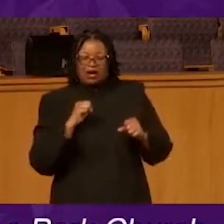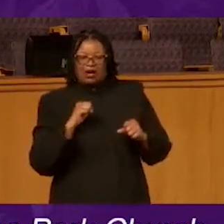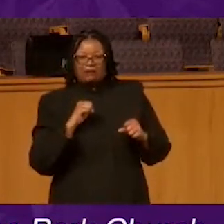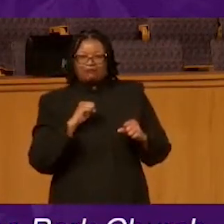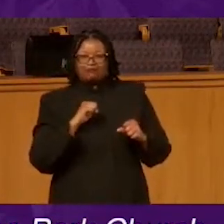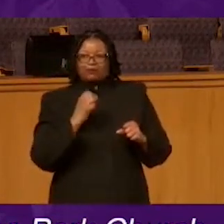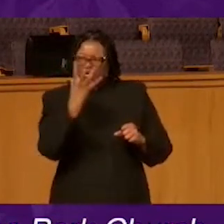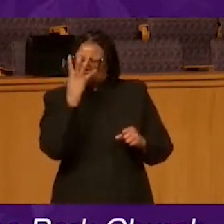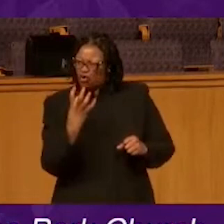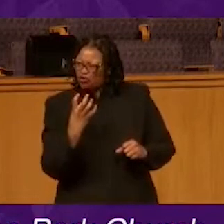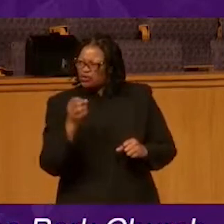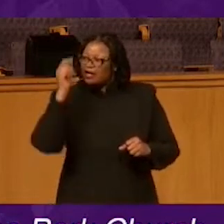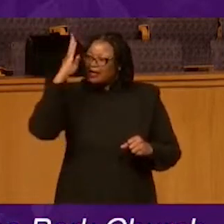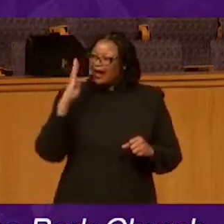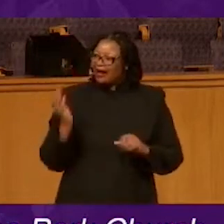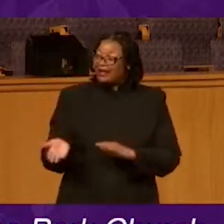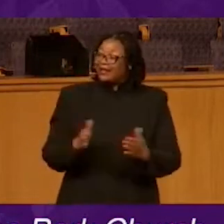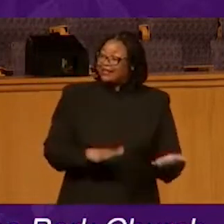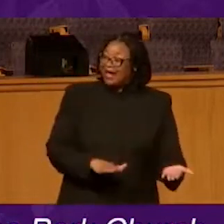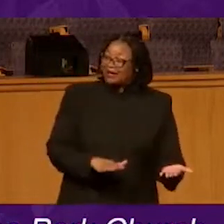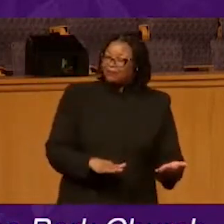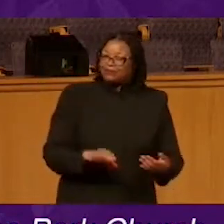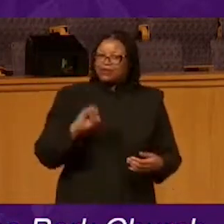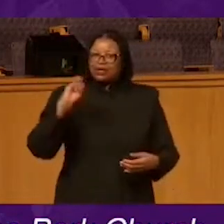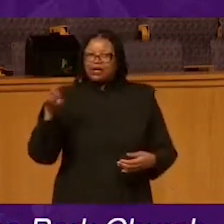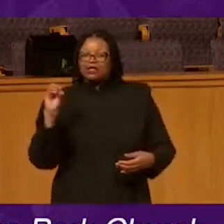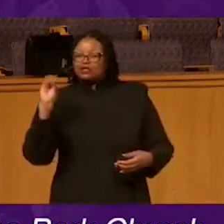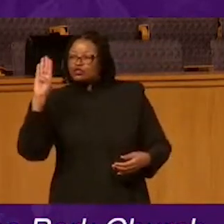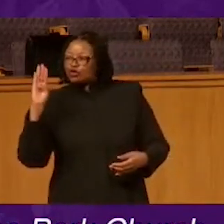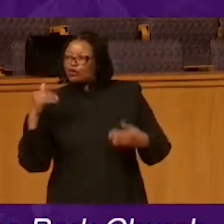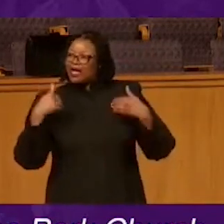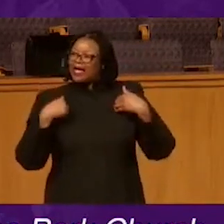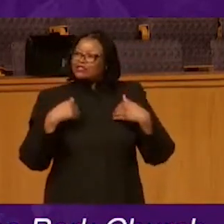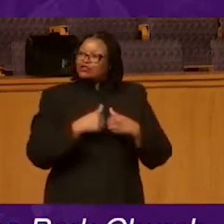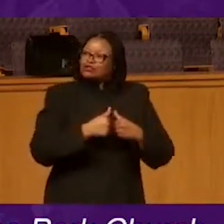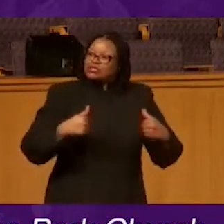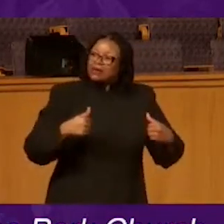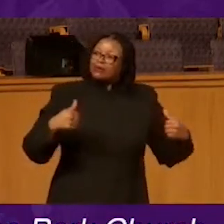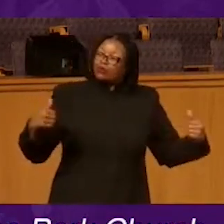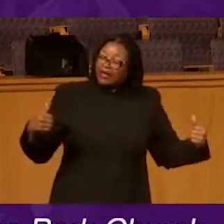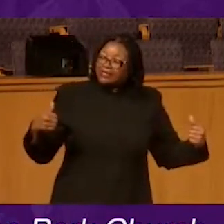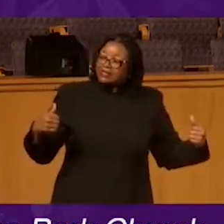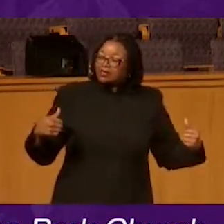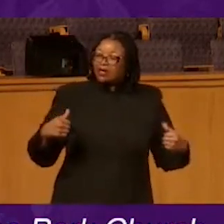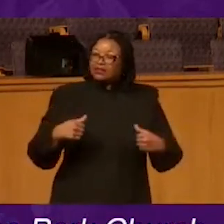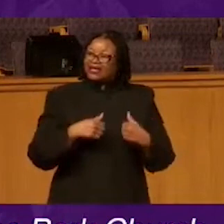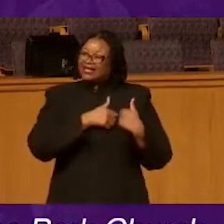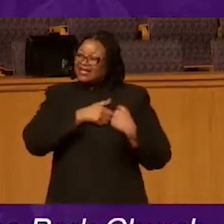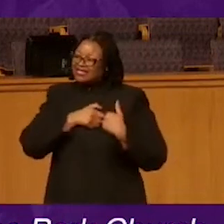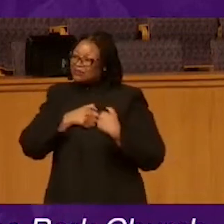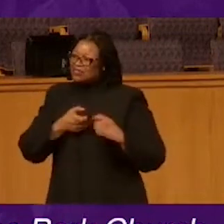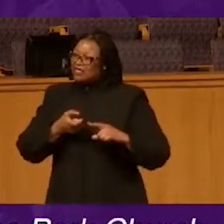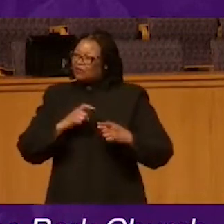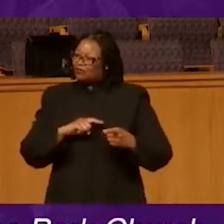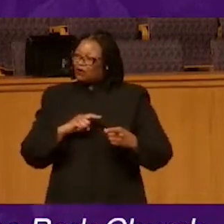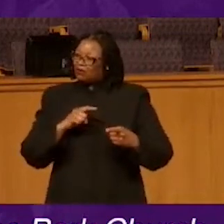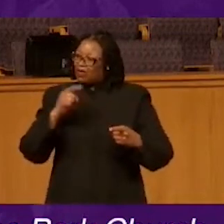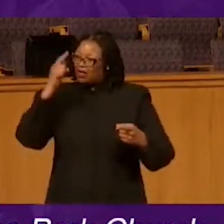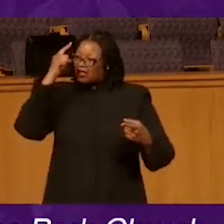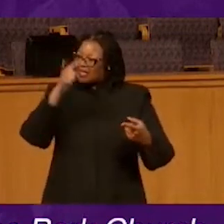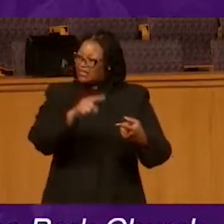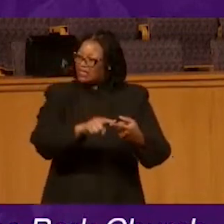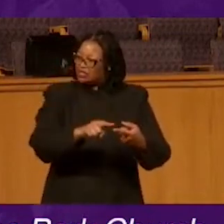and die?" Job had to separate intimacy from intention, and that's what allowed him to say, "You're talking like a foolish